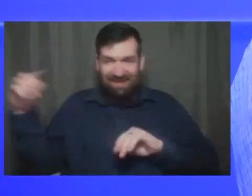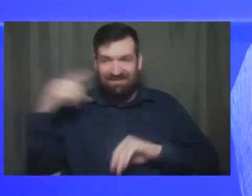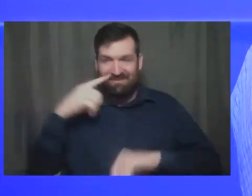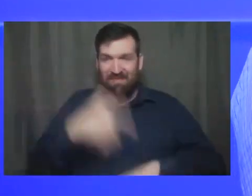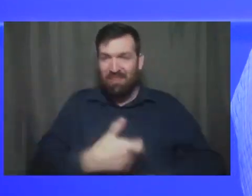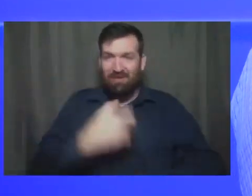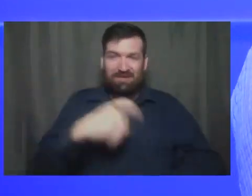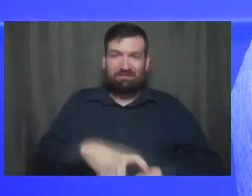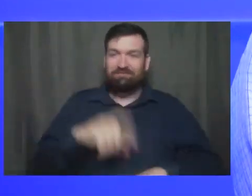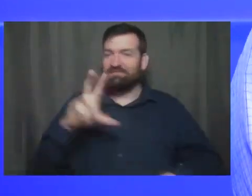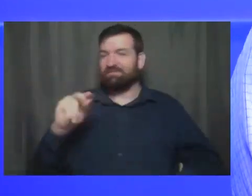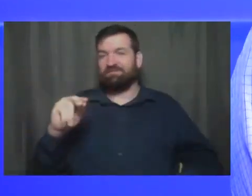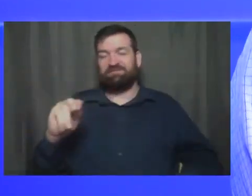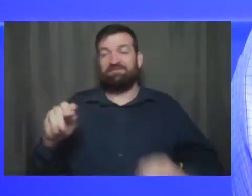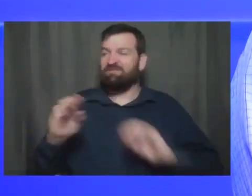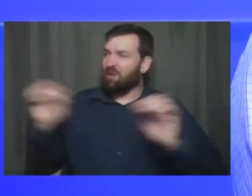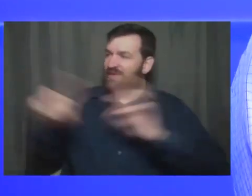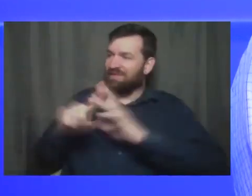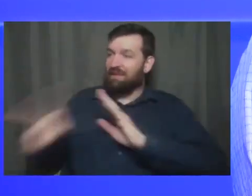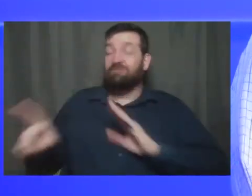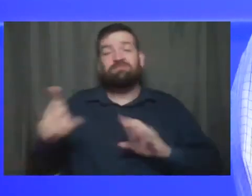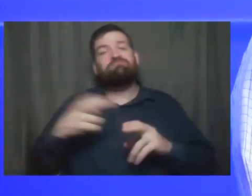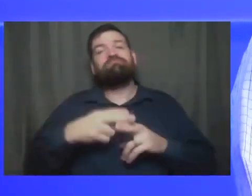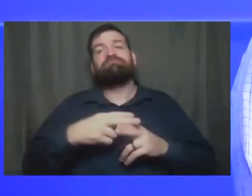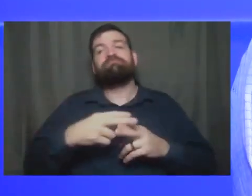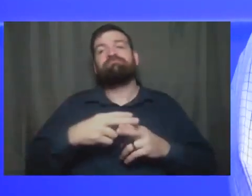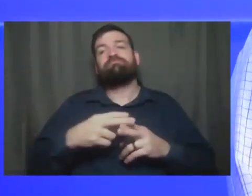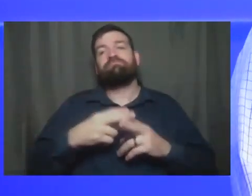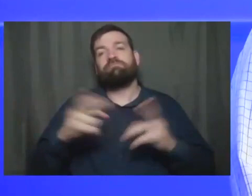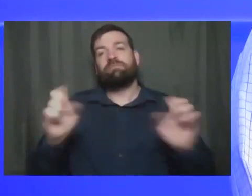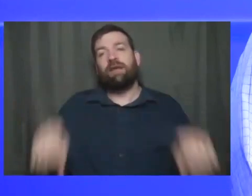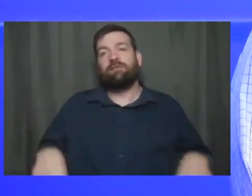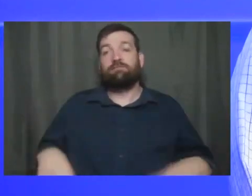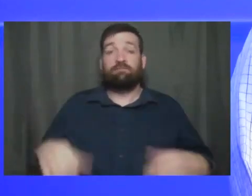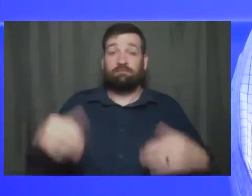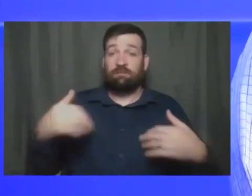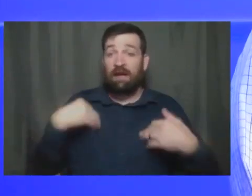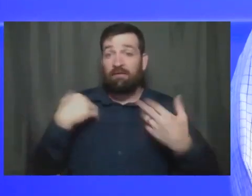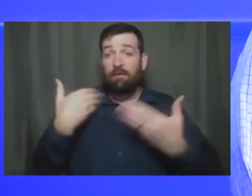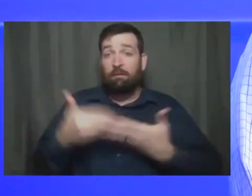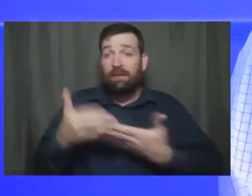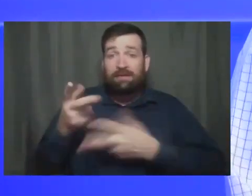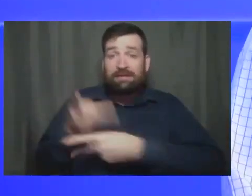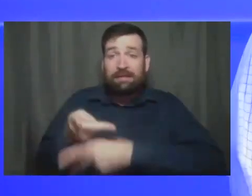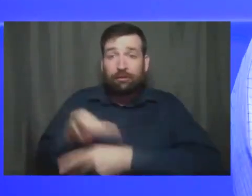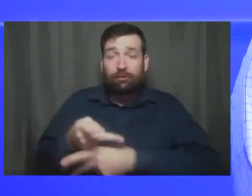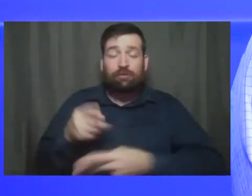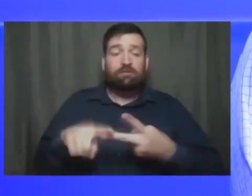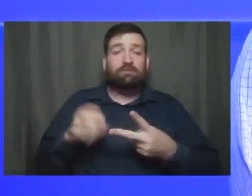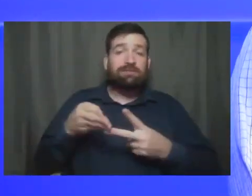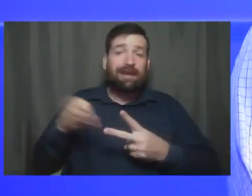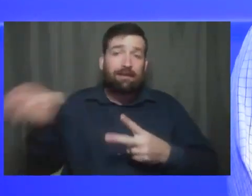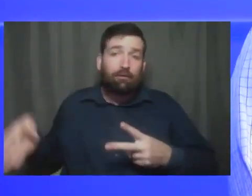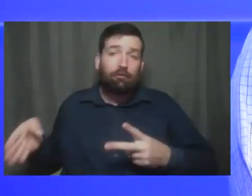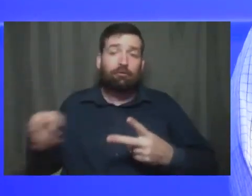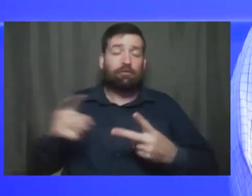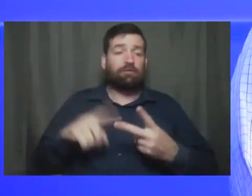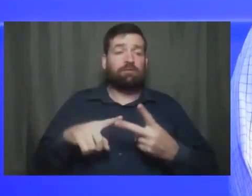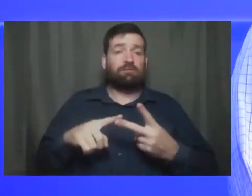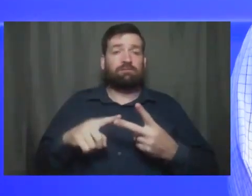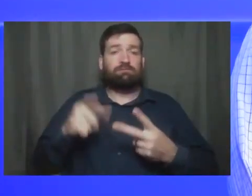No, but you can leave temporarily, right? If you have a babysitter, can get one, or a neighbor or a friend to watch kids if you have kids at